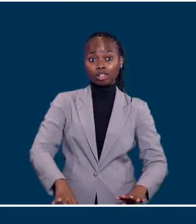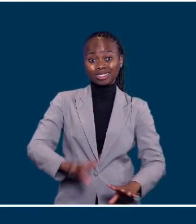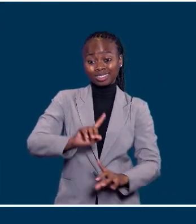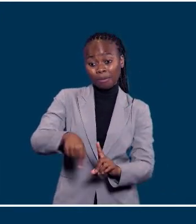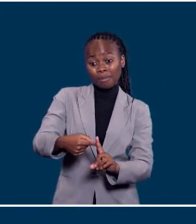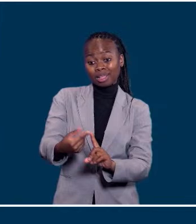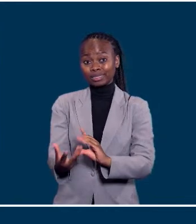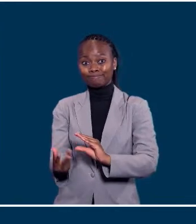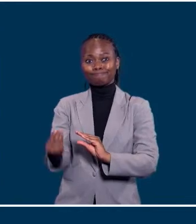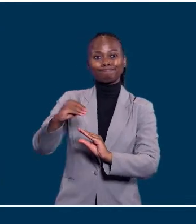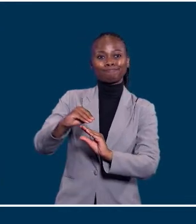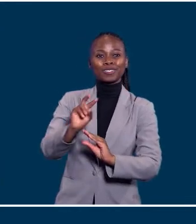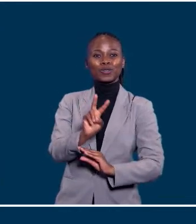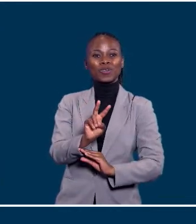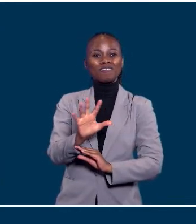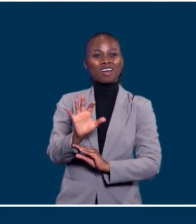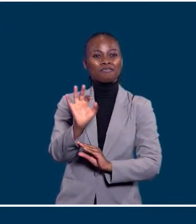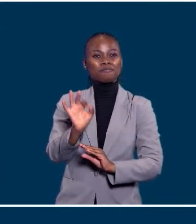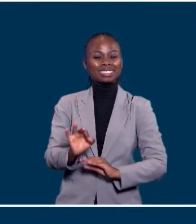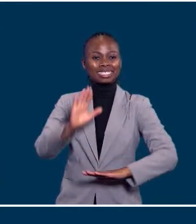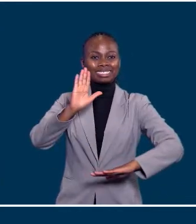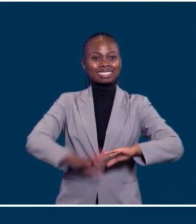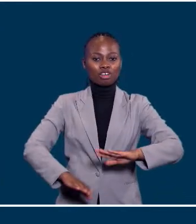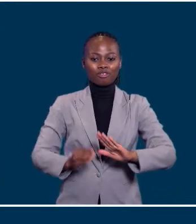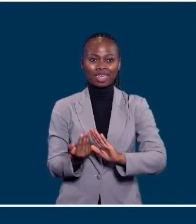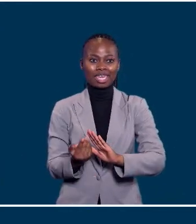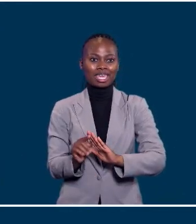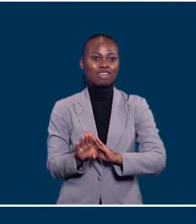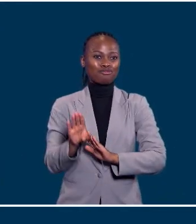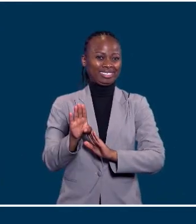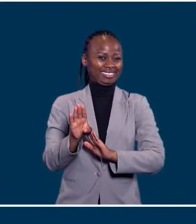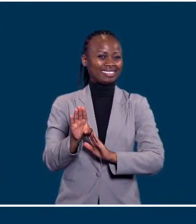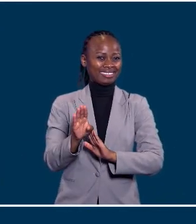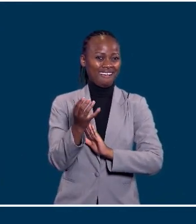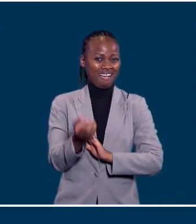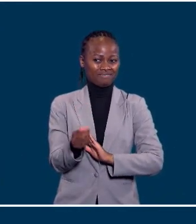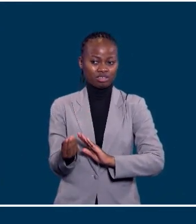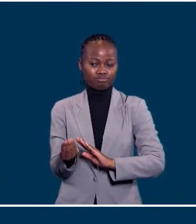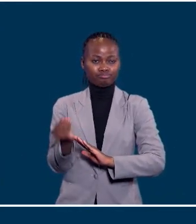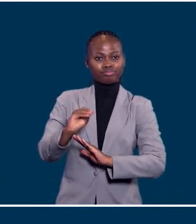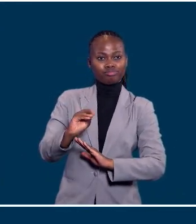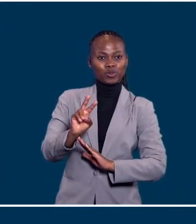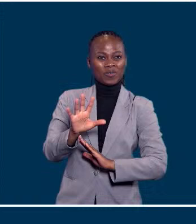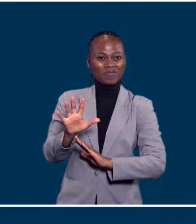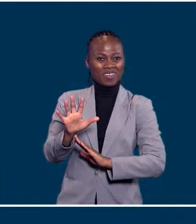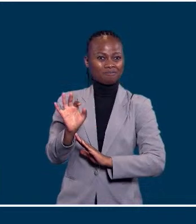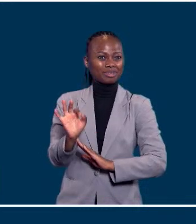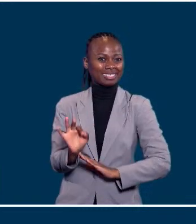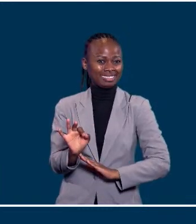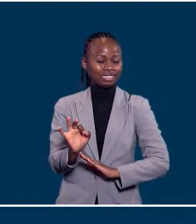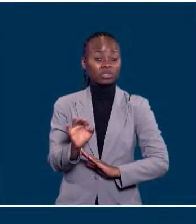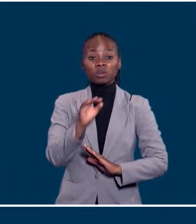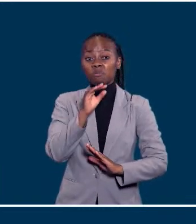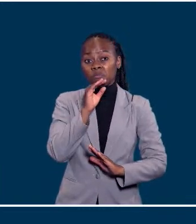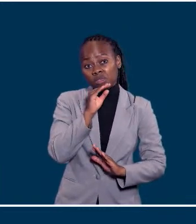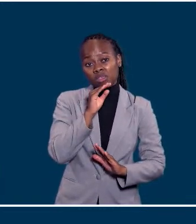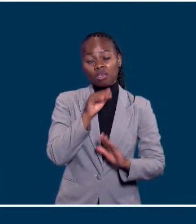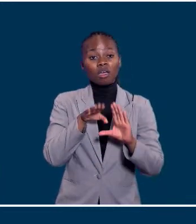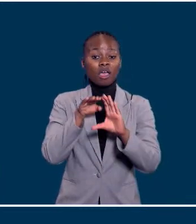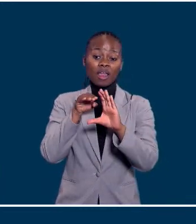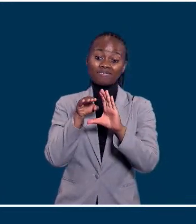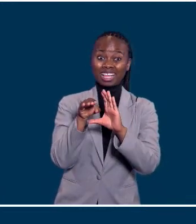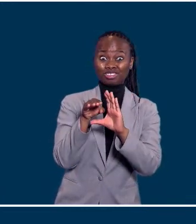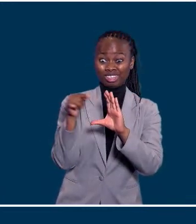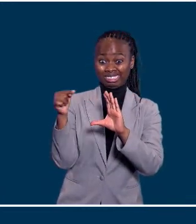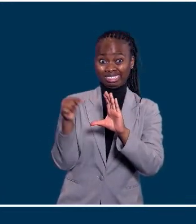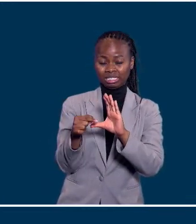tariff increase. And again, you get a little bit of a decline in inflation, and that starts to reverse